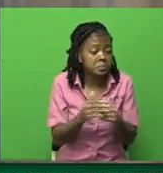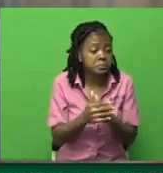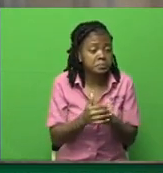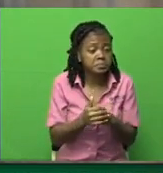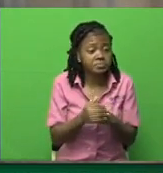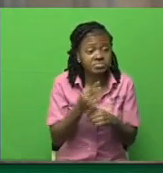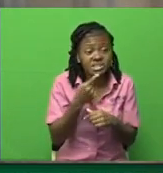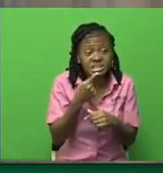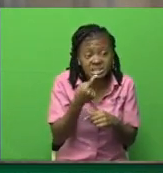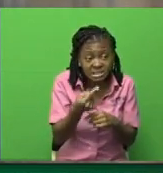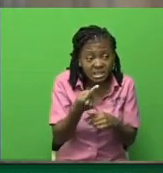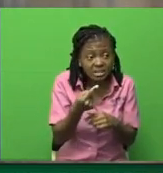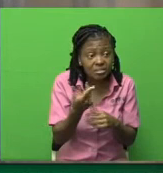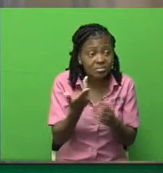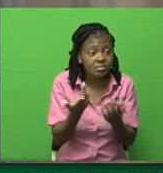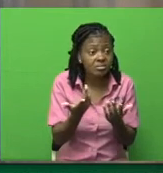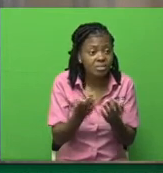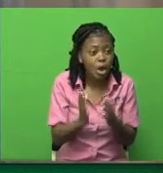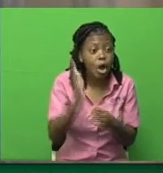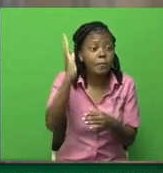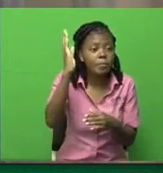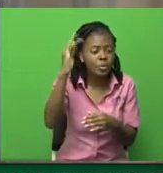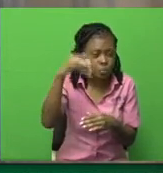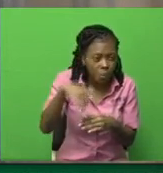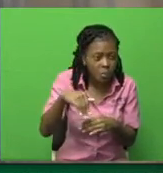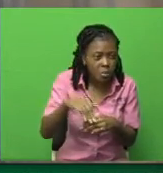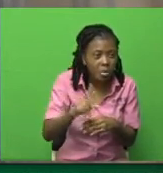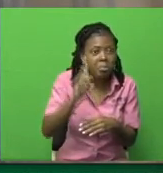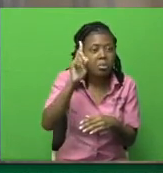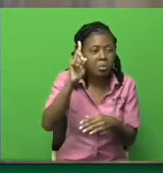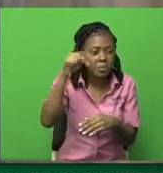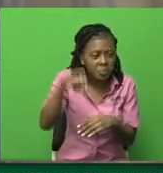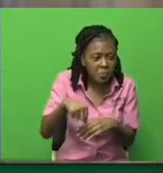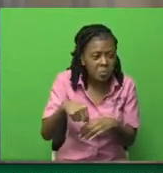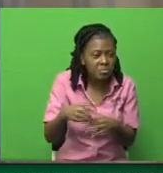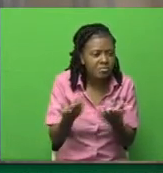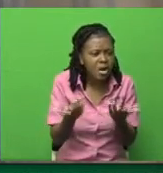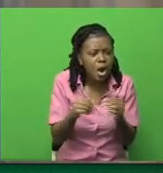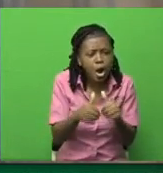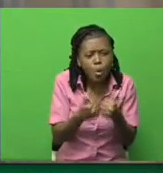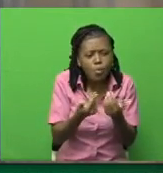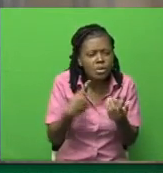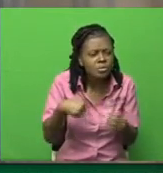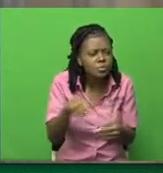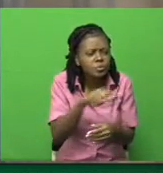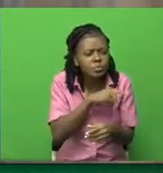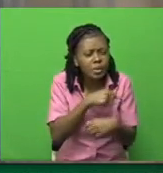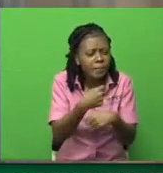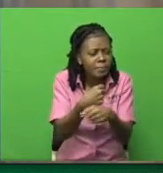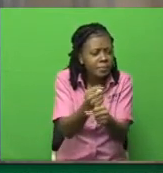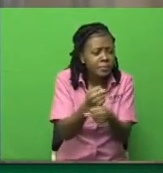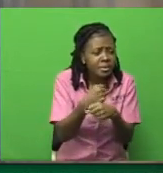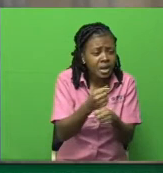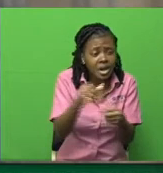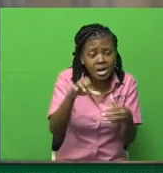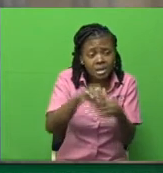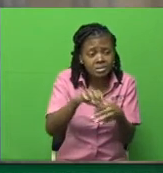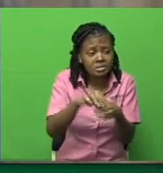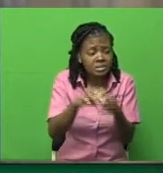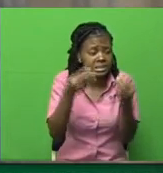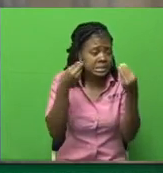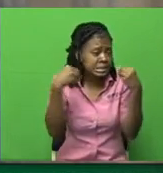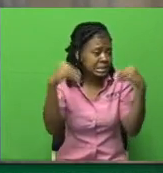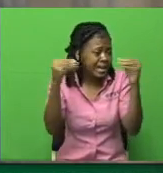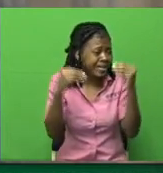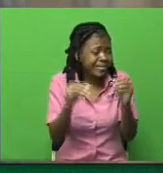down discuss were you getting these Energy Products to sell on your Market were